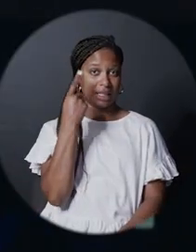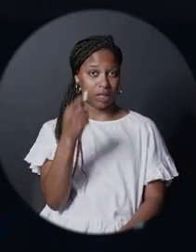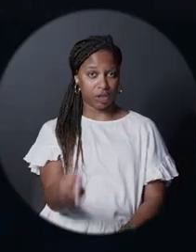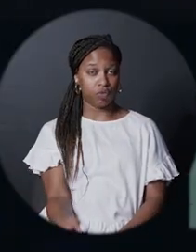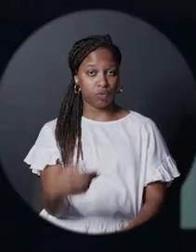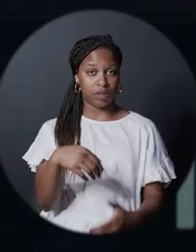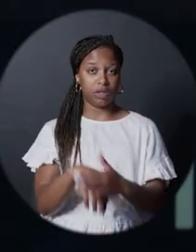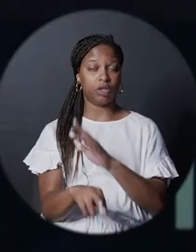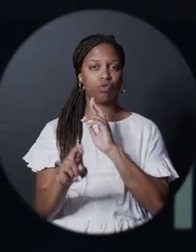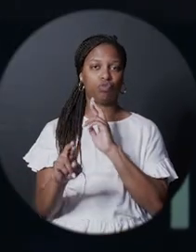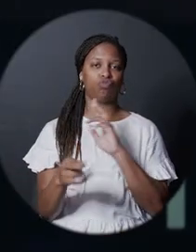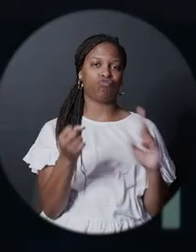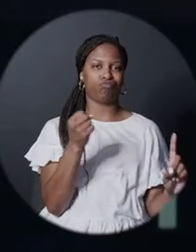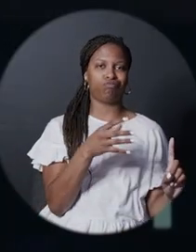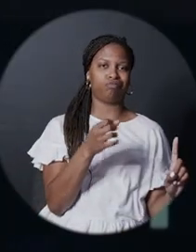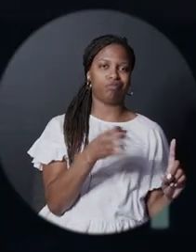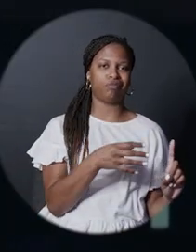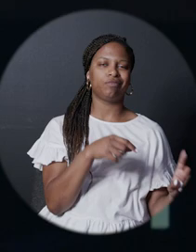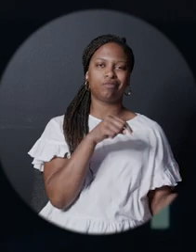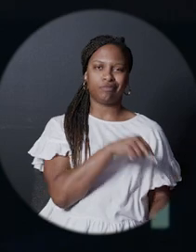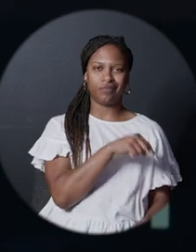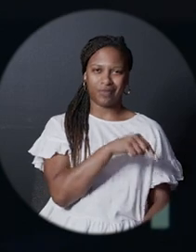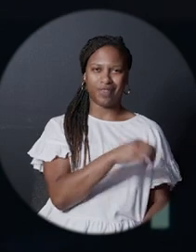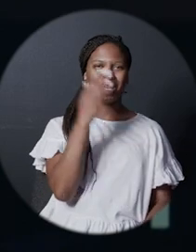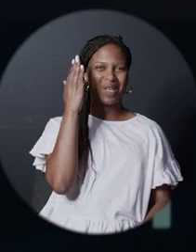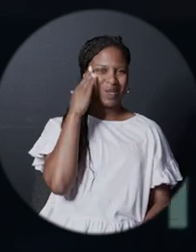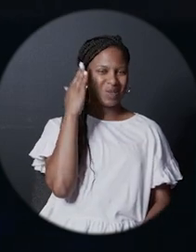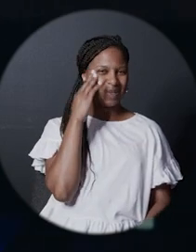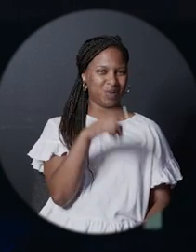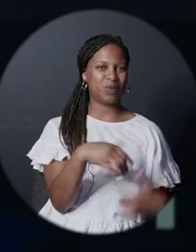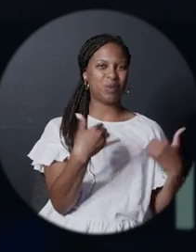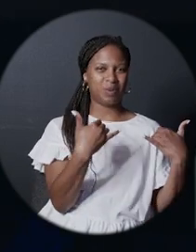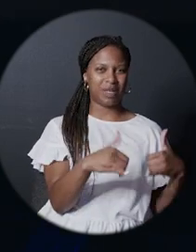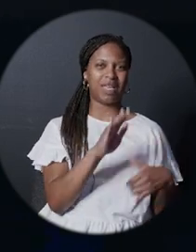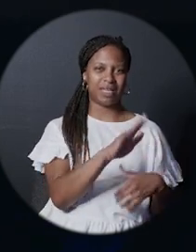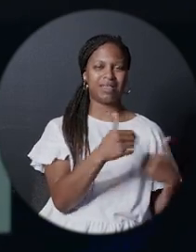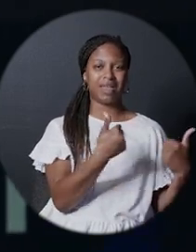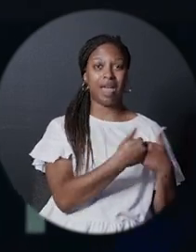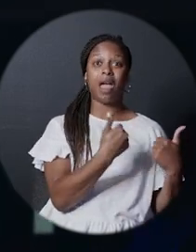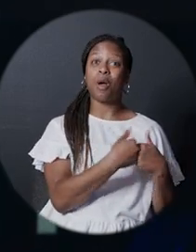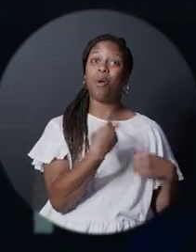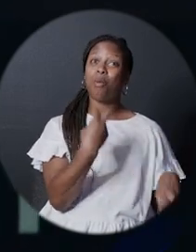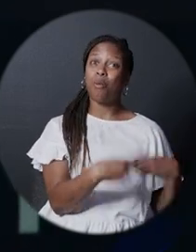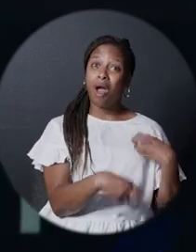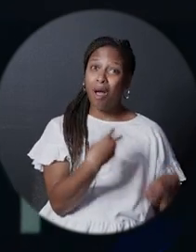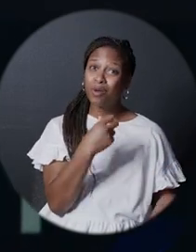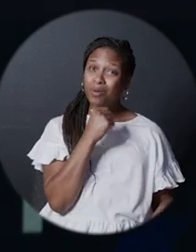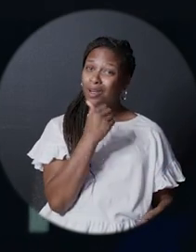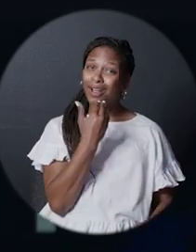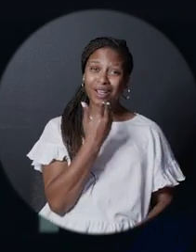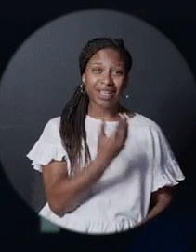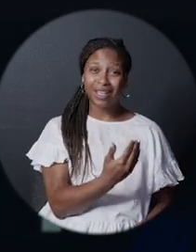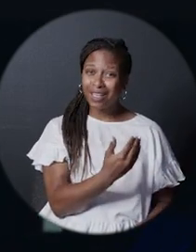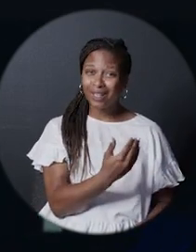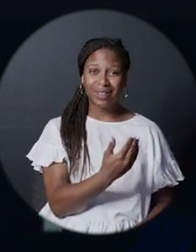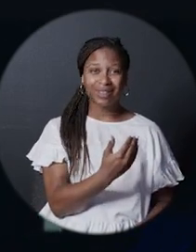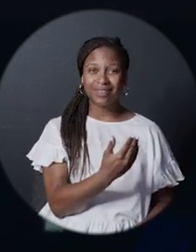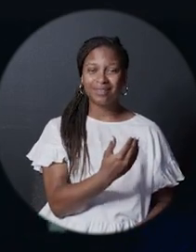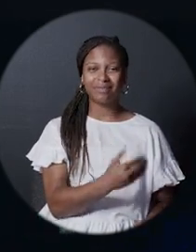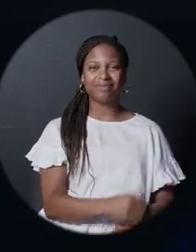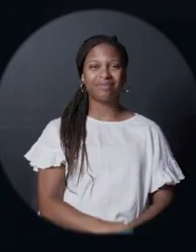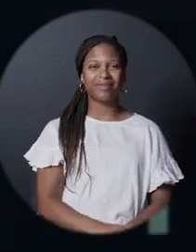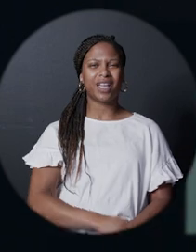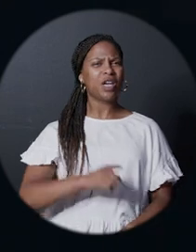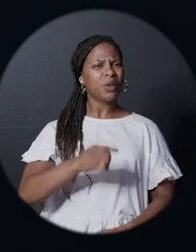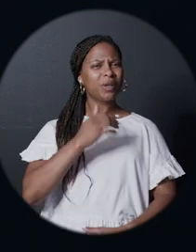the enemy understands that when you are a retaliator, he knows how to get you to play his game. But the problem is you ain't good